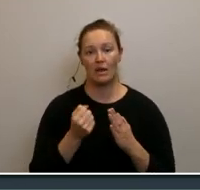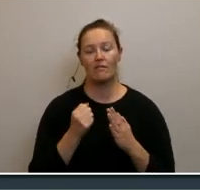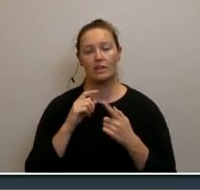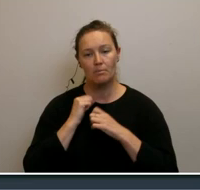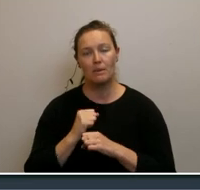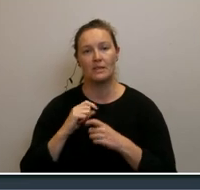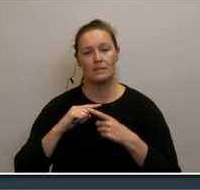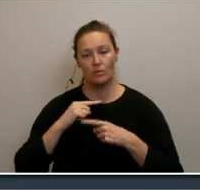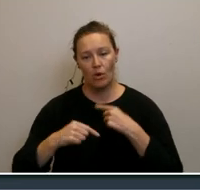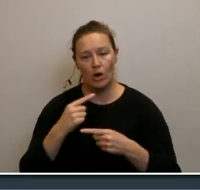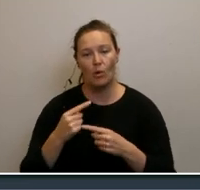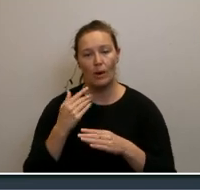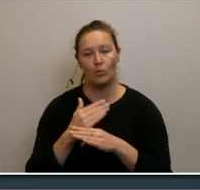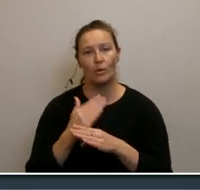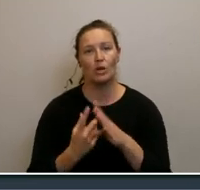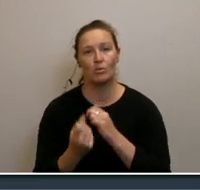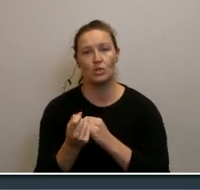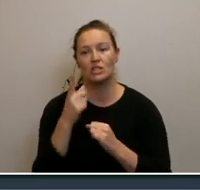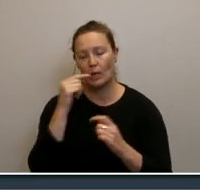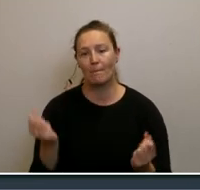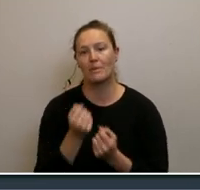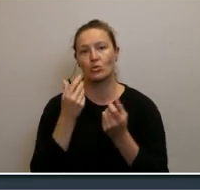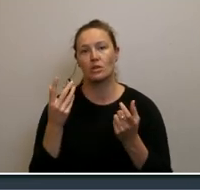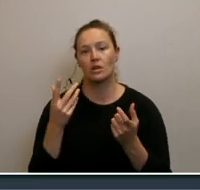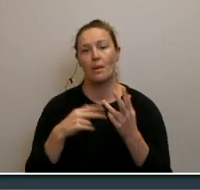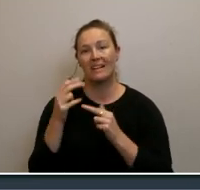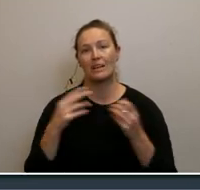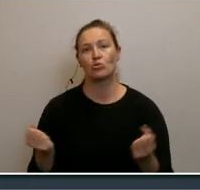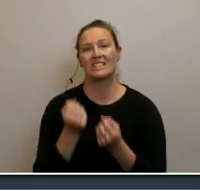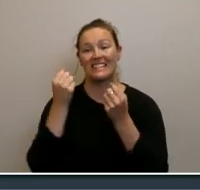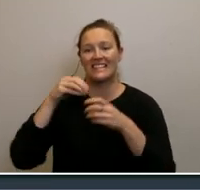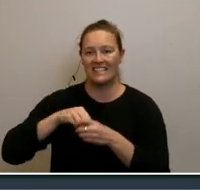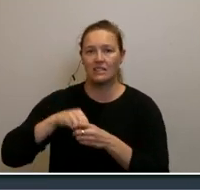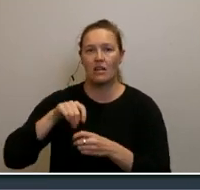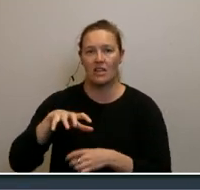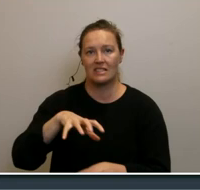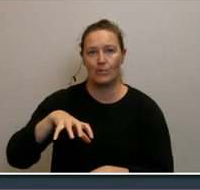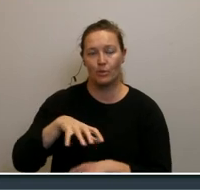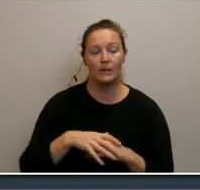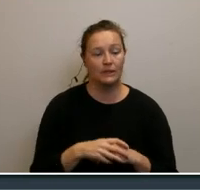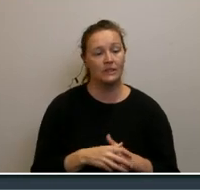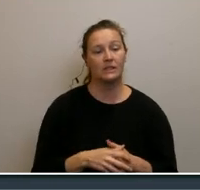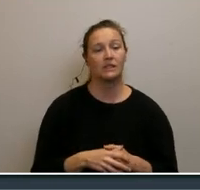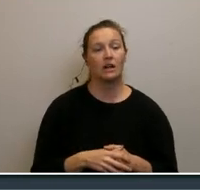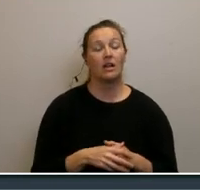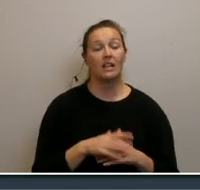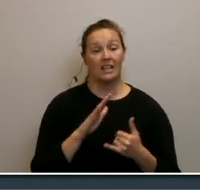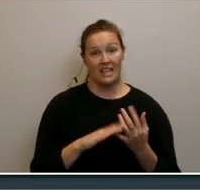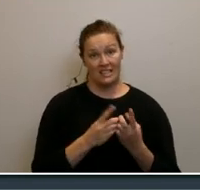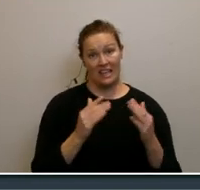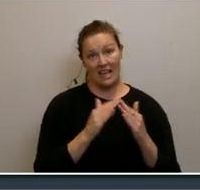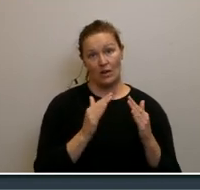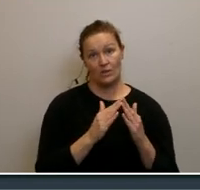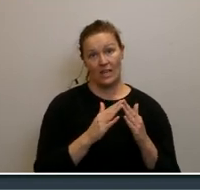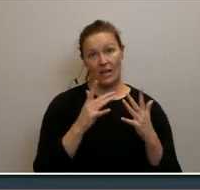ongoing support for people who will build resilience from within the suburb. and finally housing. The Pilot City